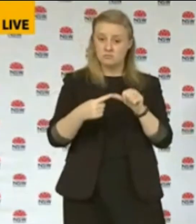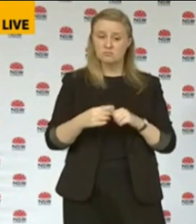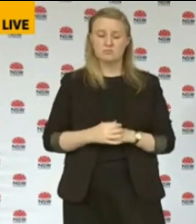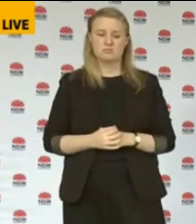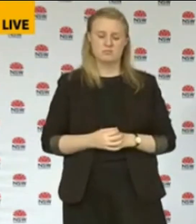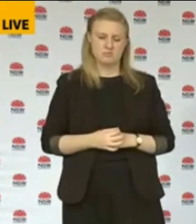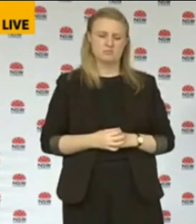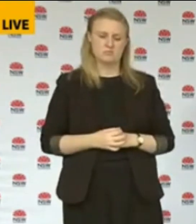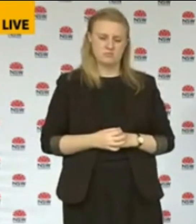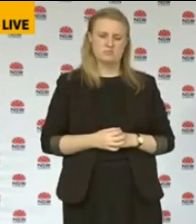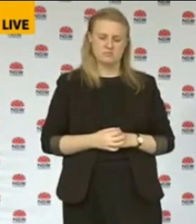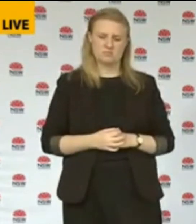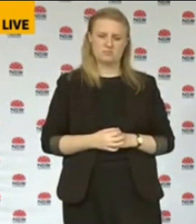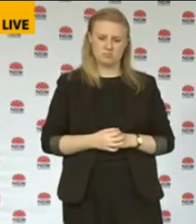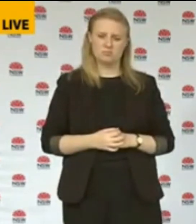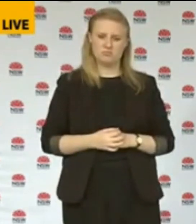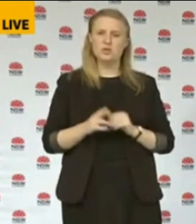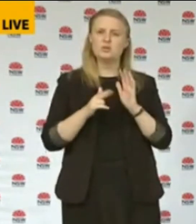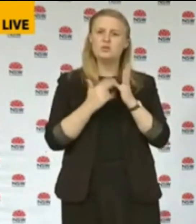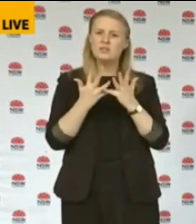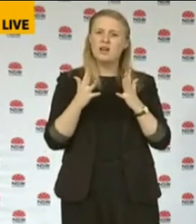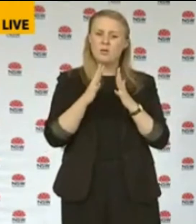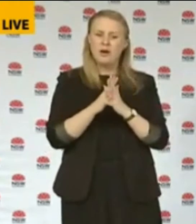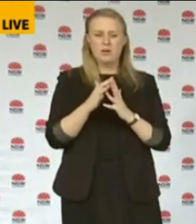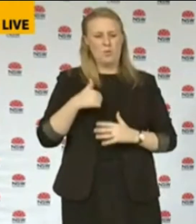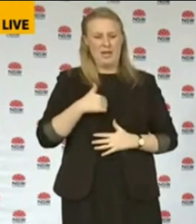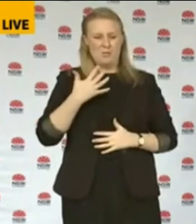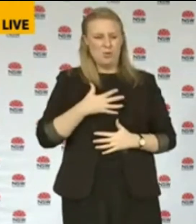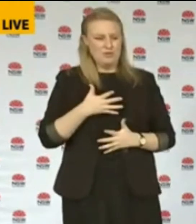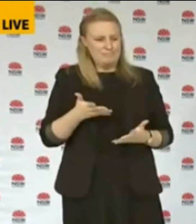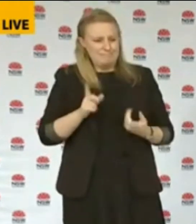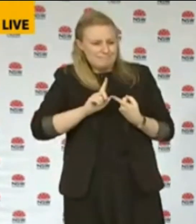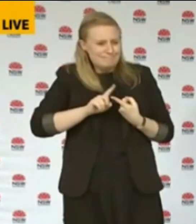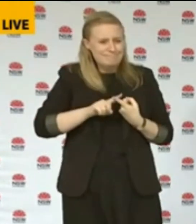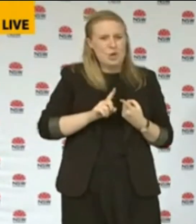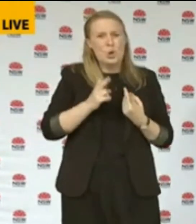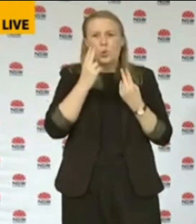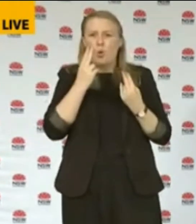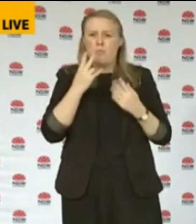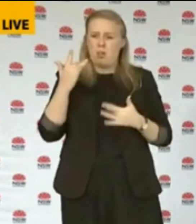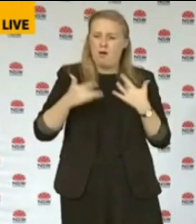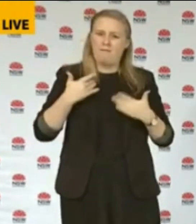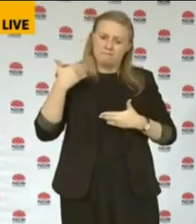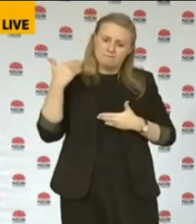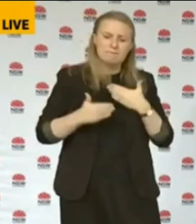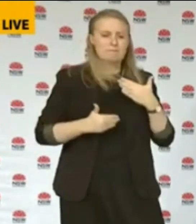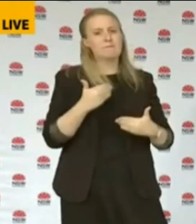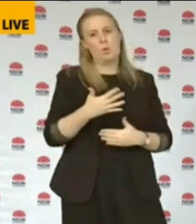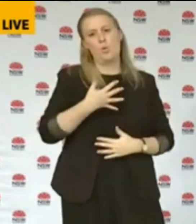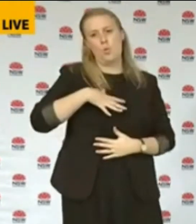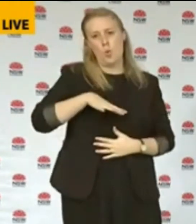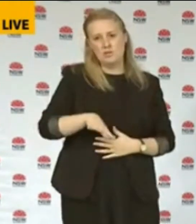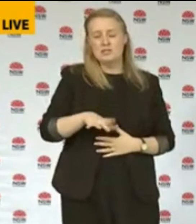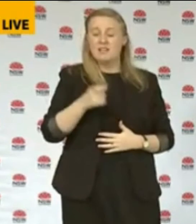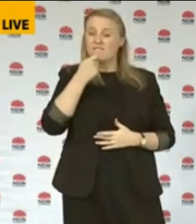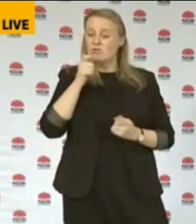normalcy, but in a COVID environment. That's always been our approach. And I think it's crucial that we remember the